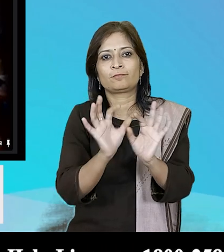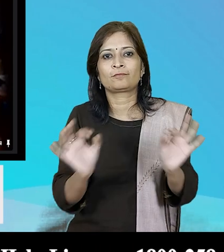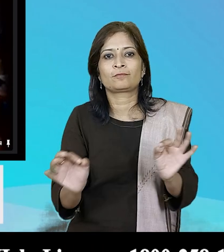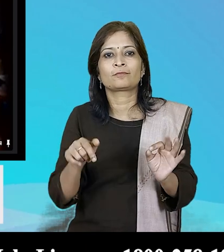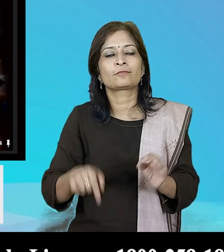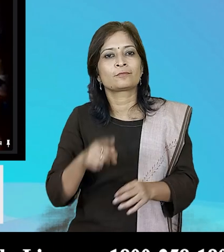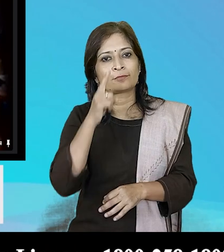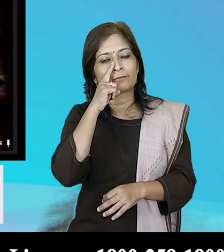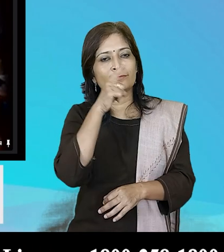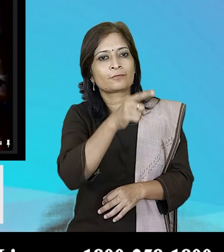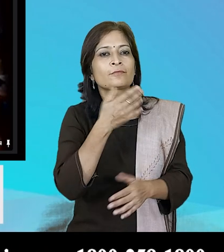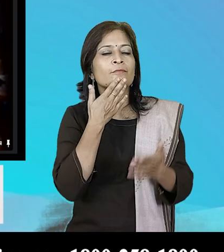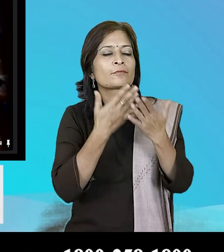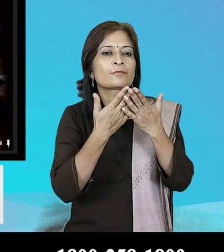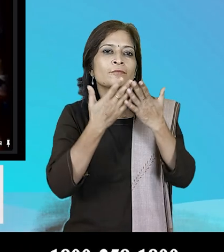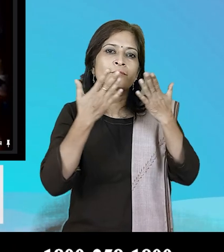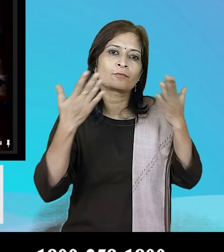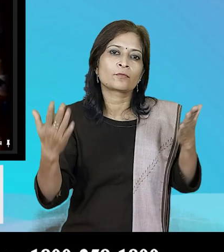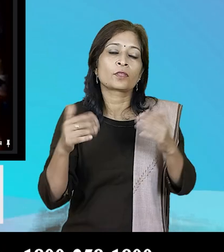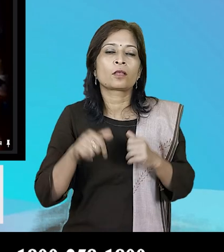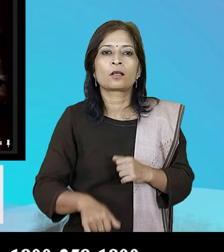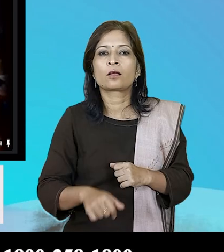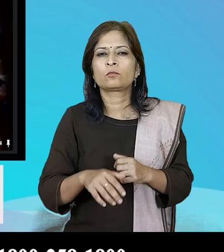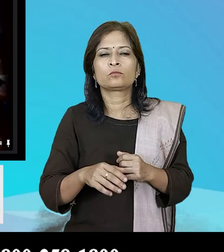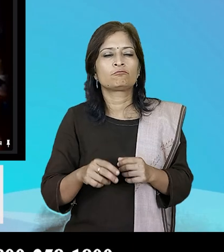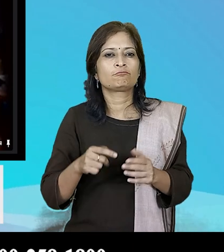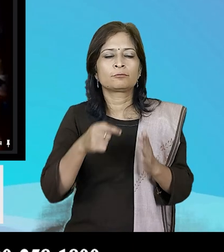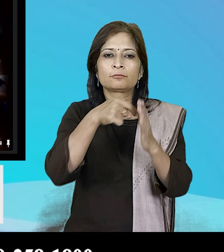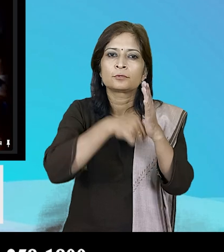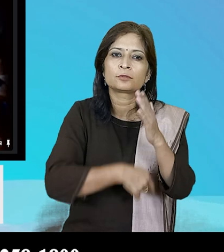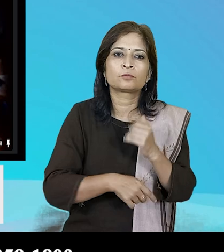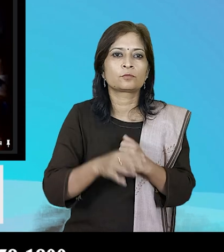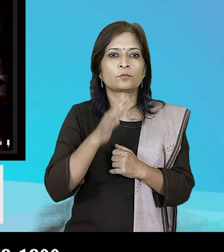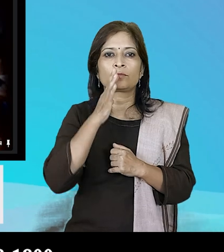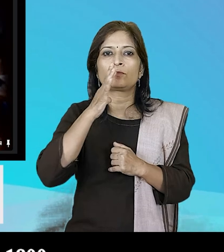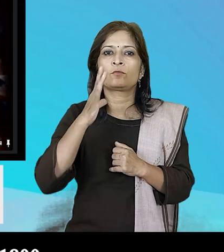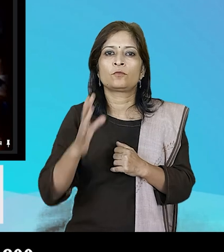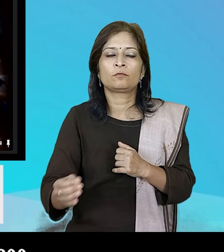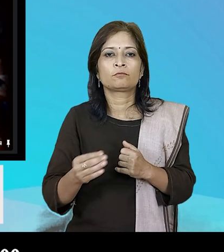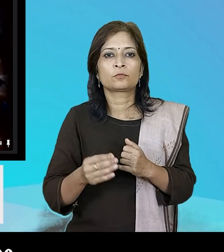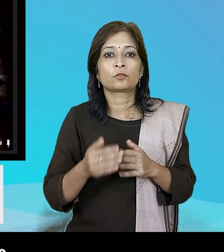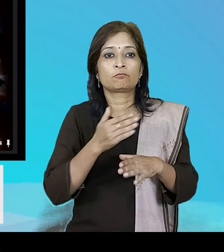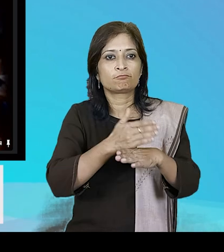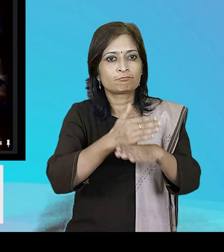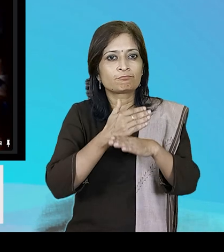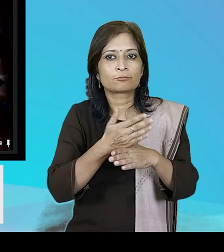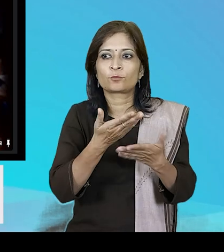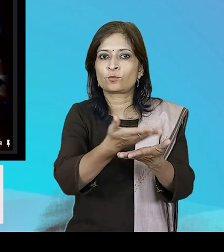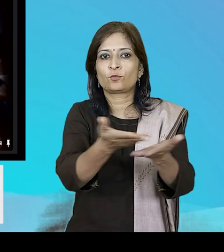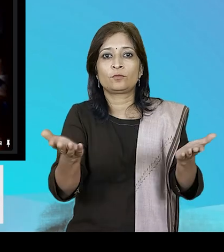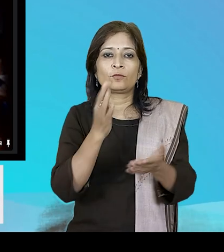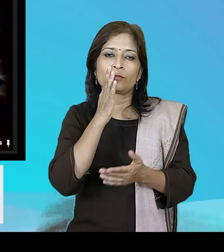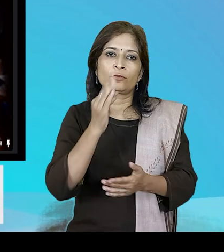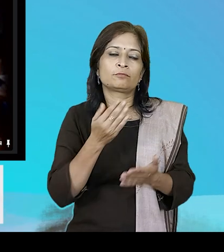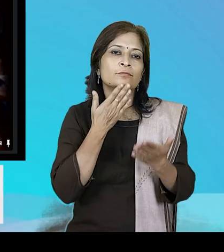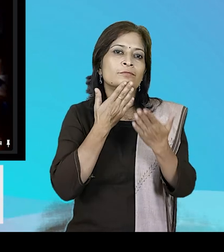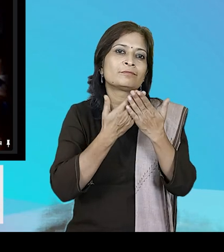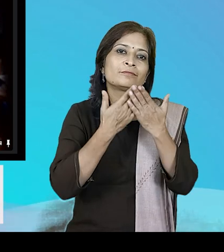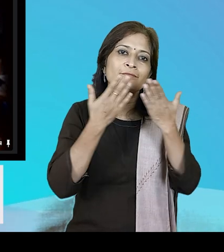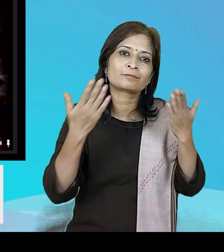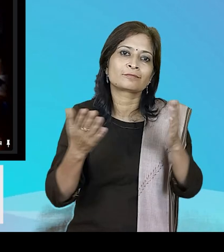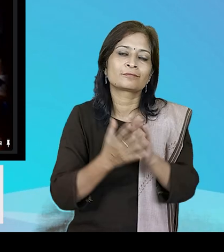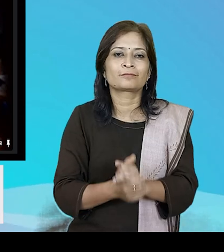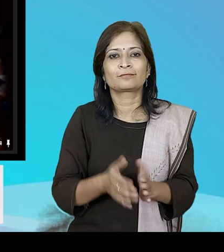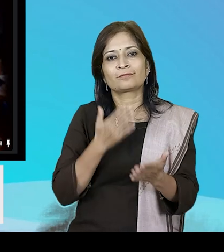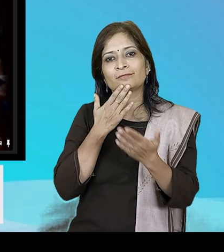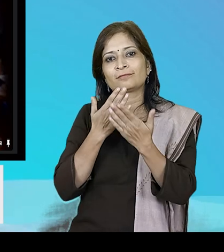That's it. Thank you so much, ma'am. Thank you. And thank you for sharing all this valuable information, which is very important to all of